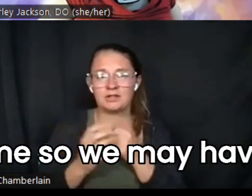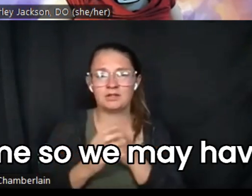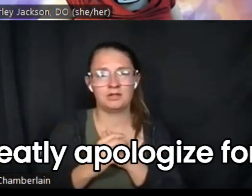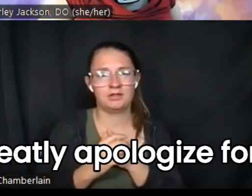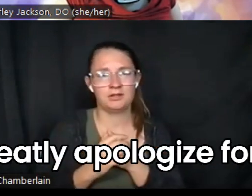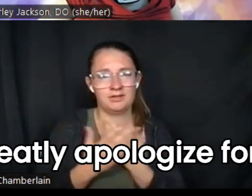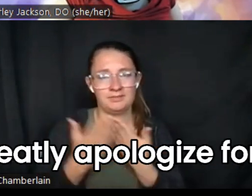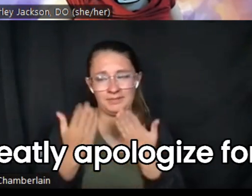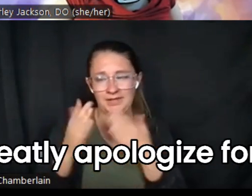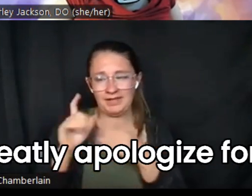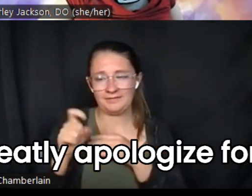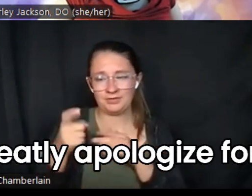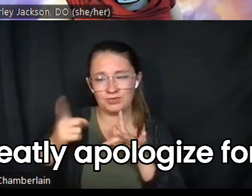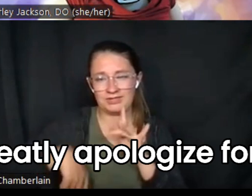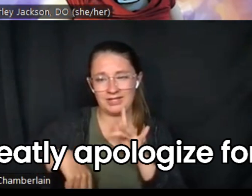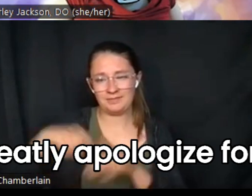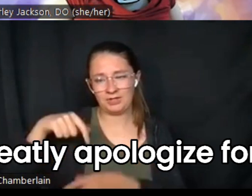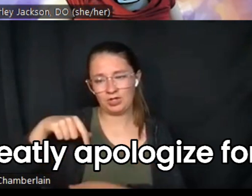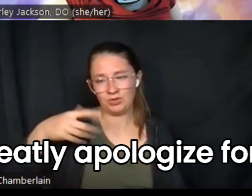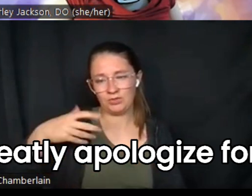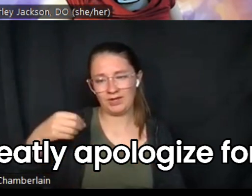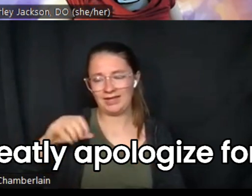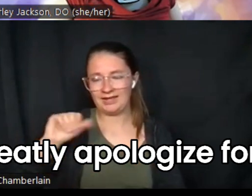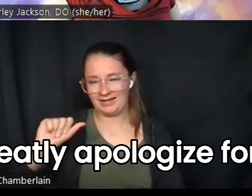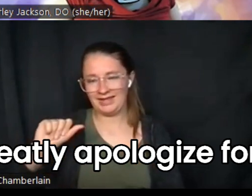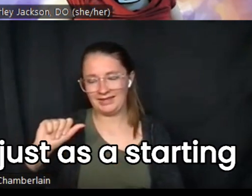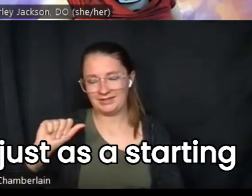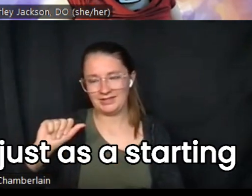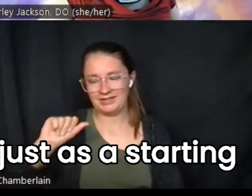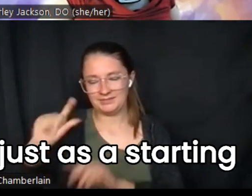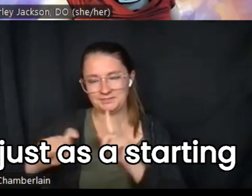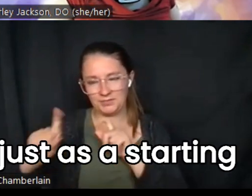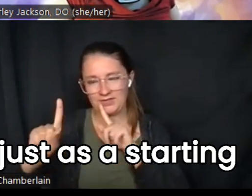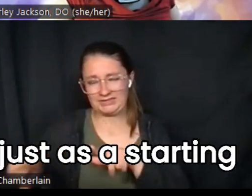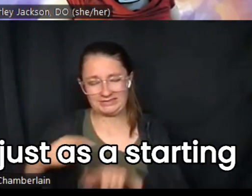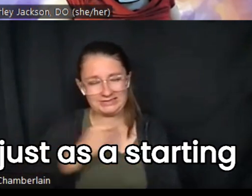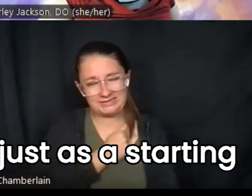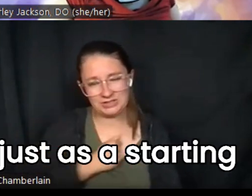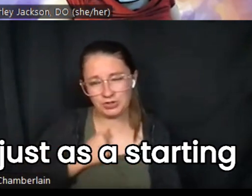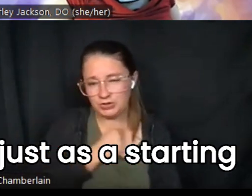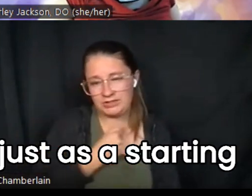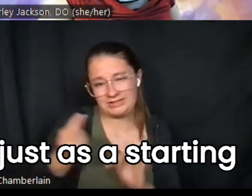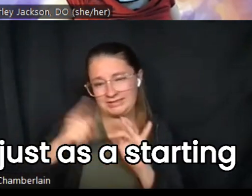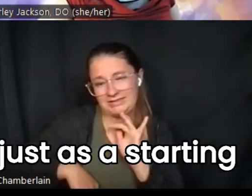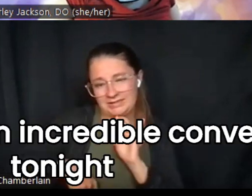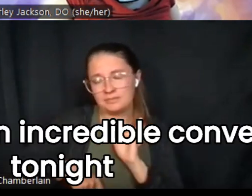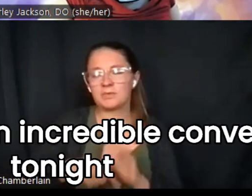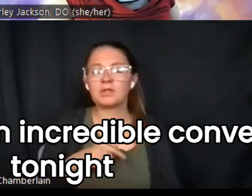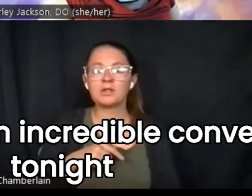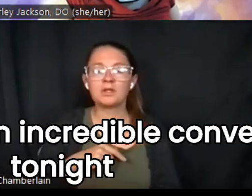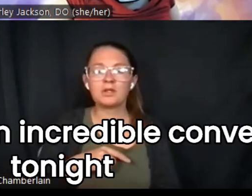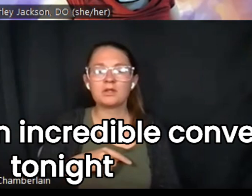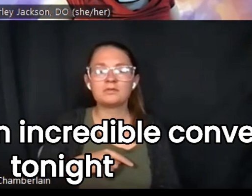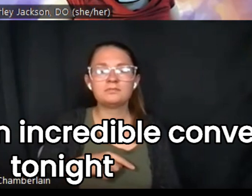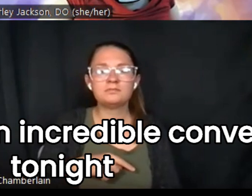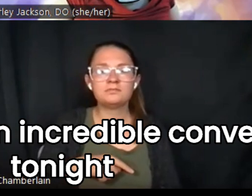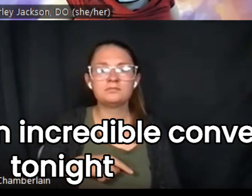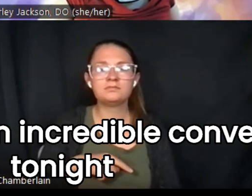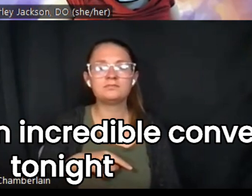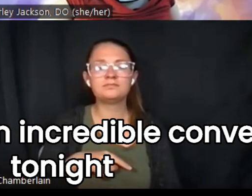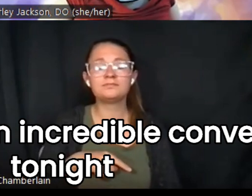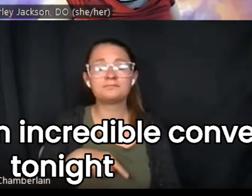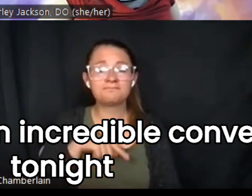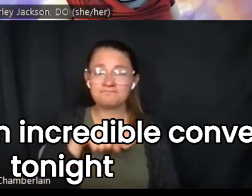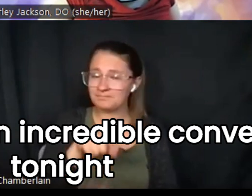may have to skip Q&A. I greatly apologize for that. So just as a starting point, this was an